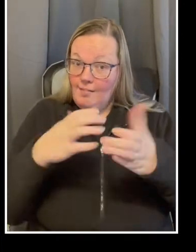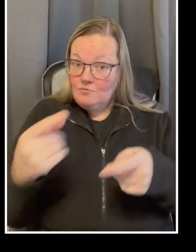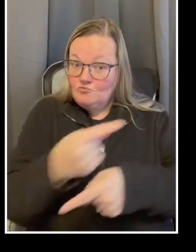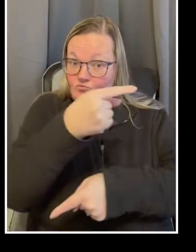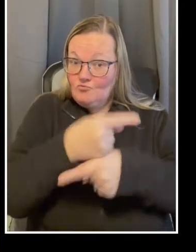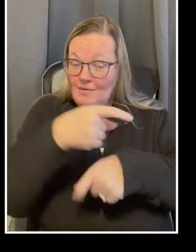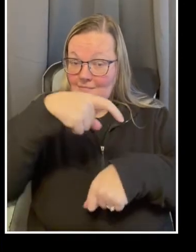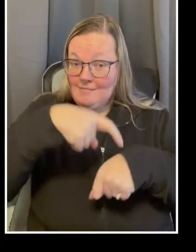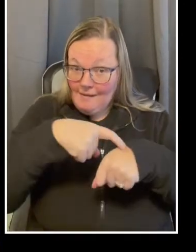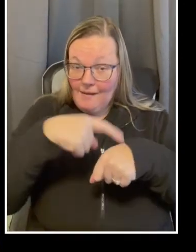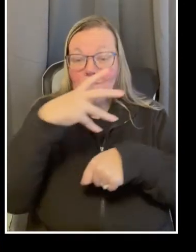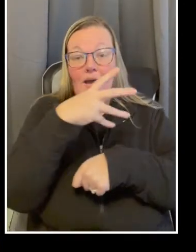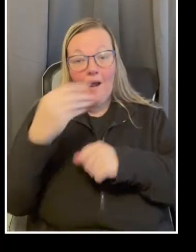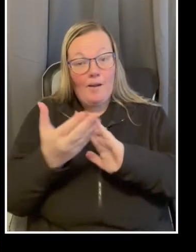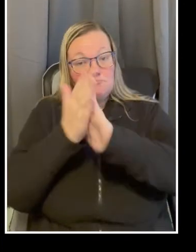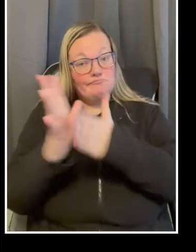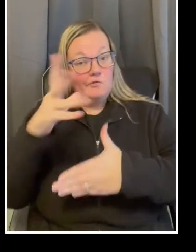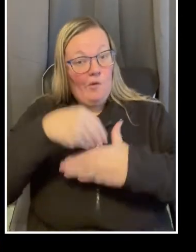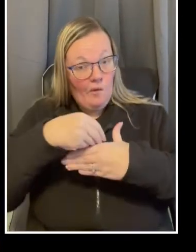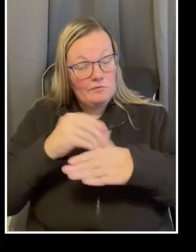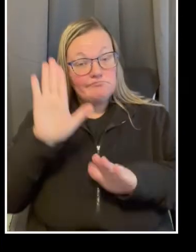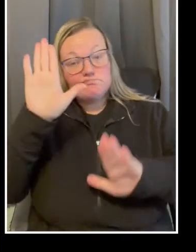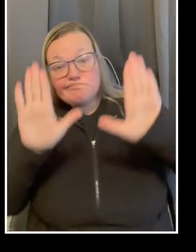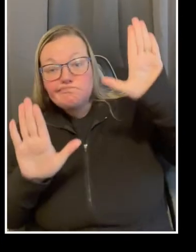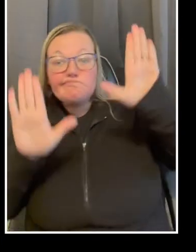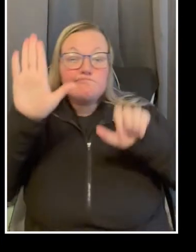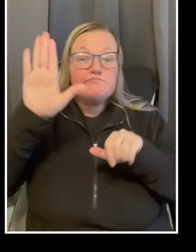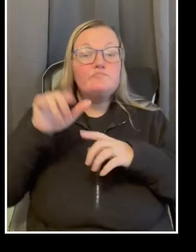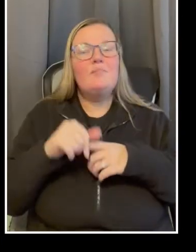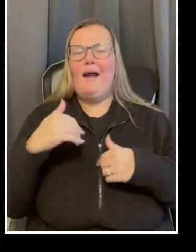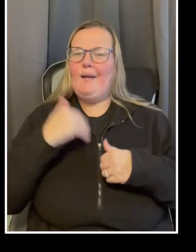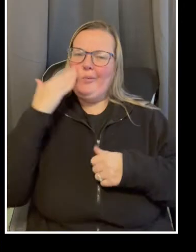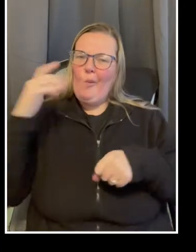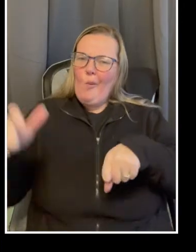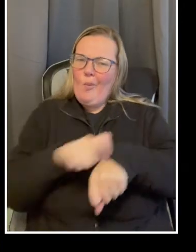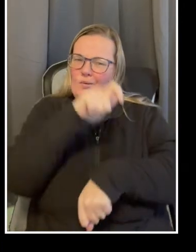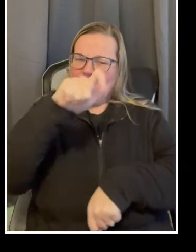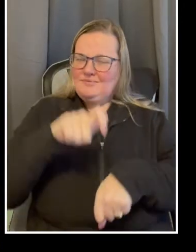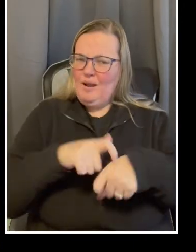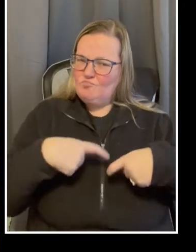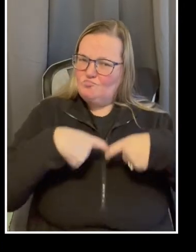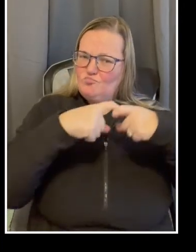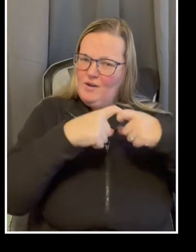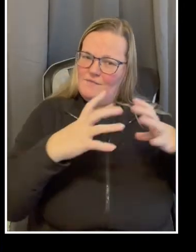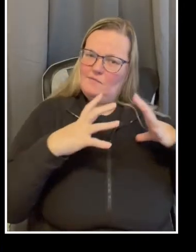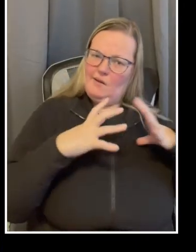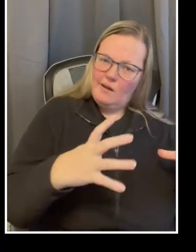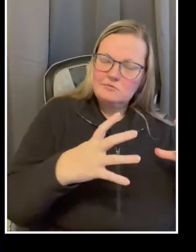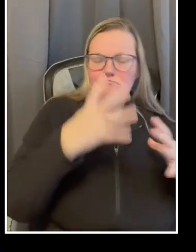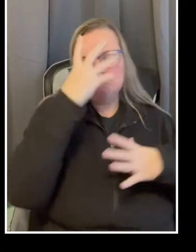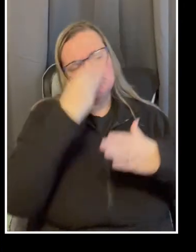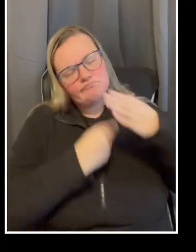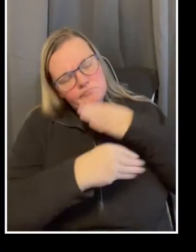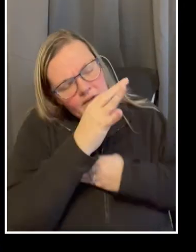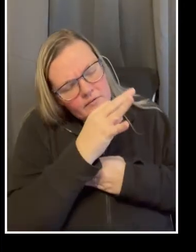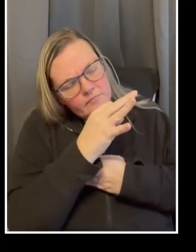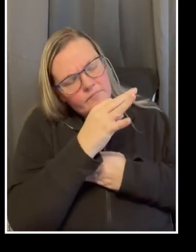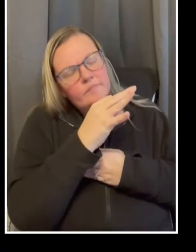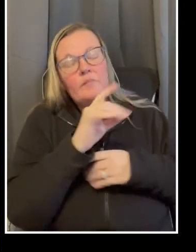participate. I know it's hard coming back after such a long break, and we're used to sleeping in, but